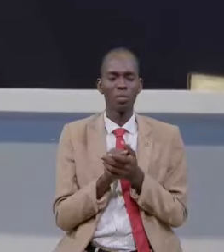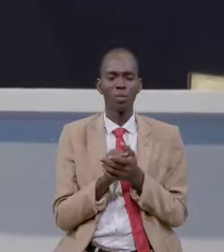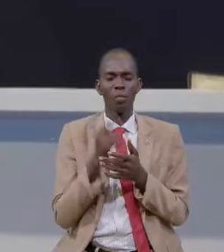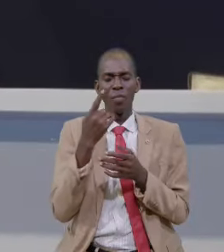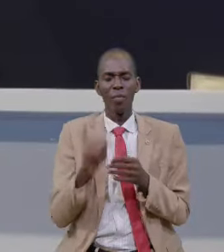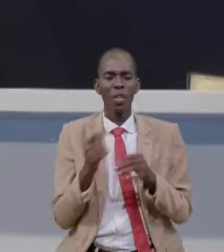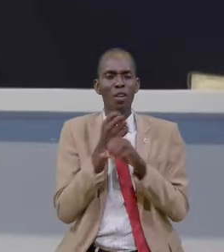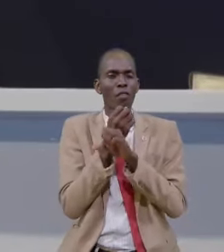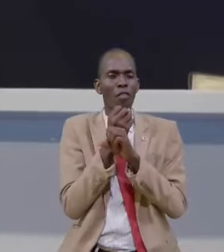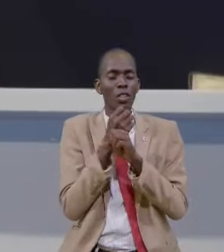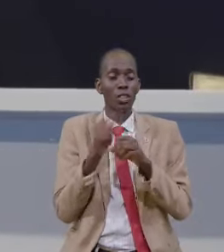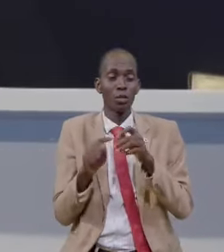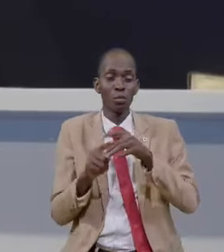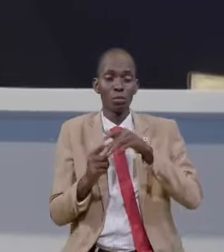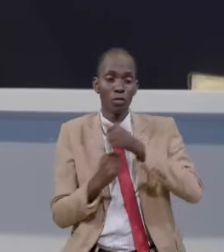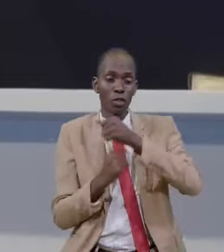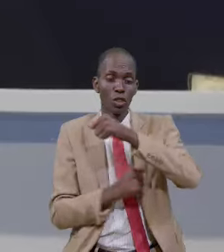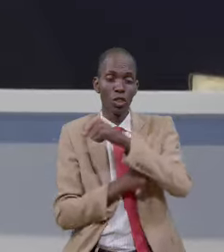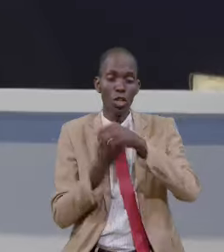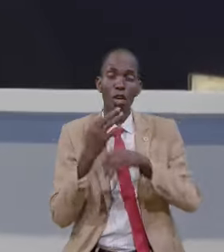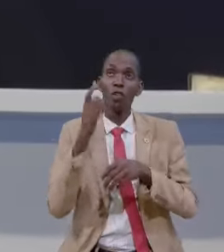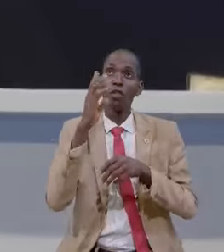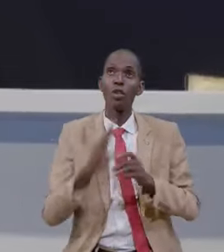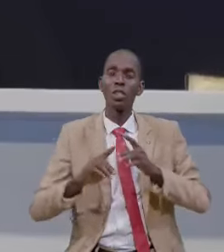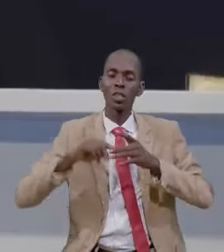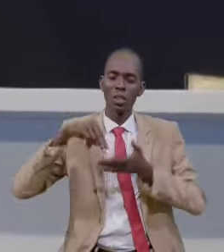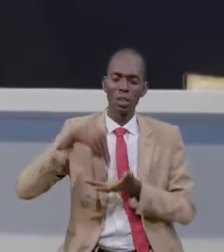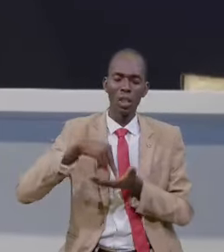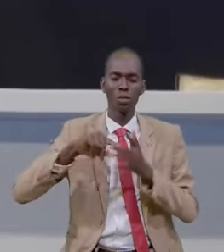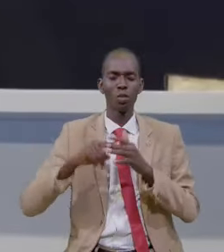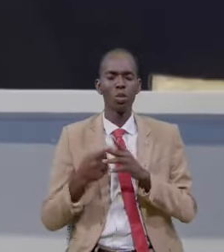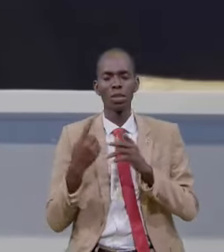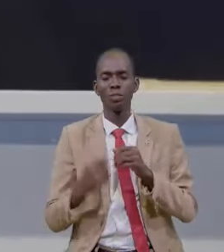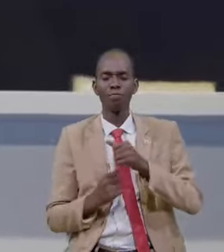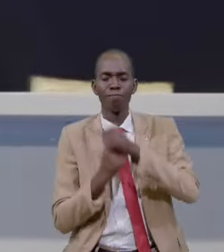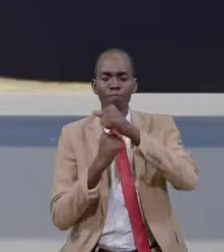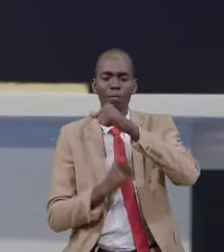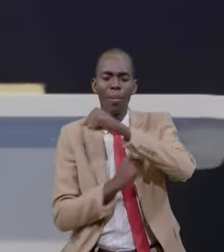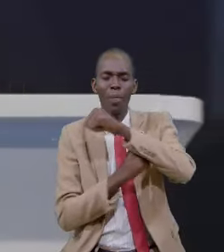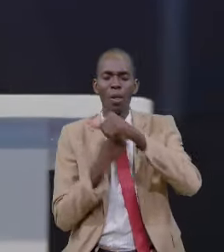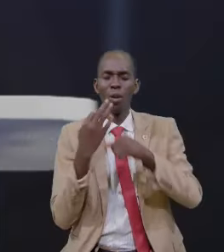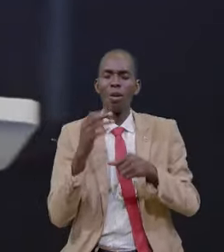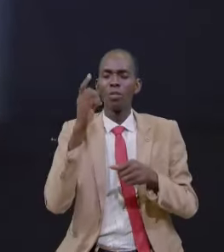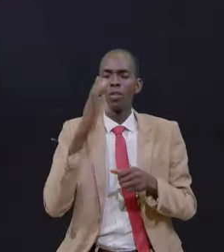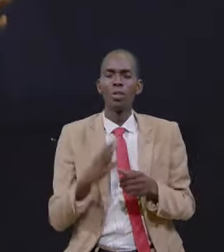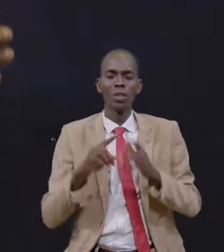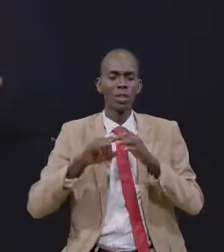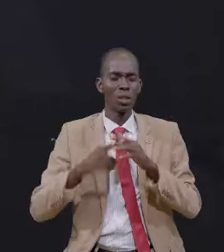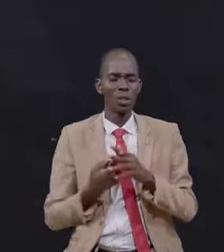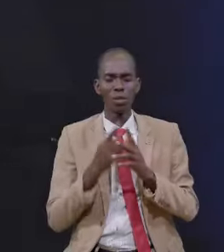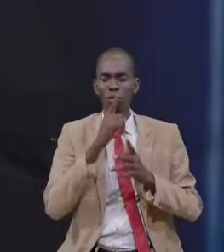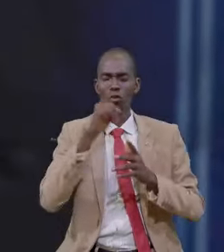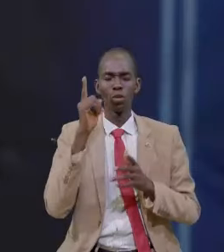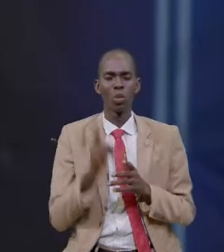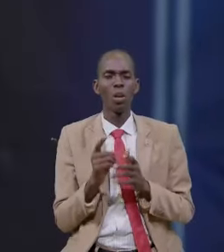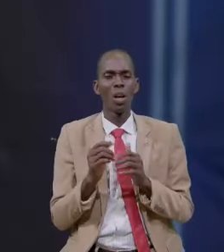God standeth sure. The foundation of God standeth sure.